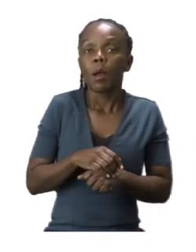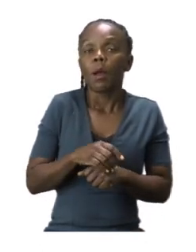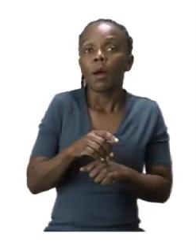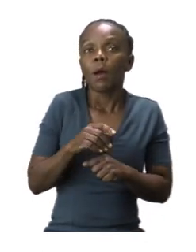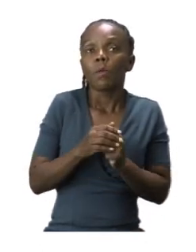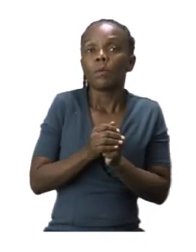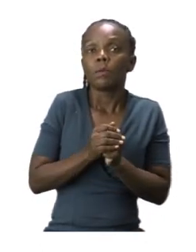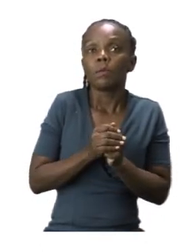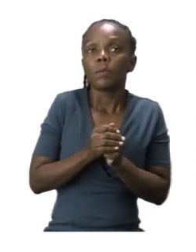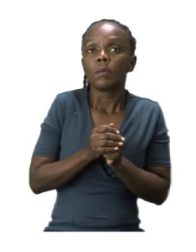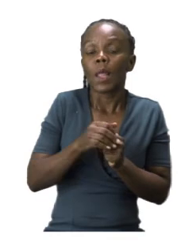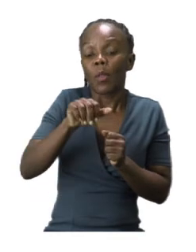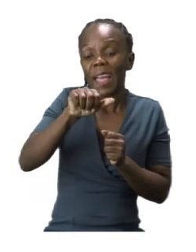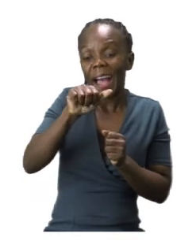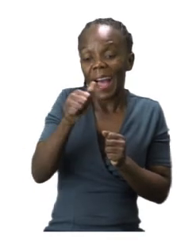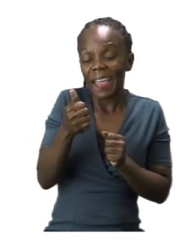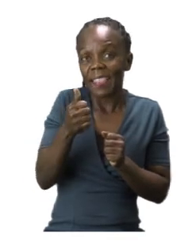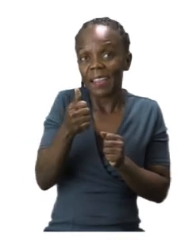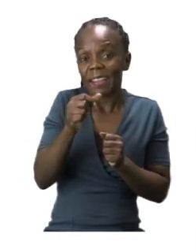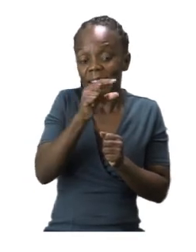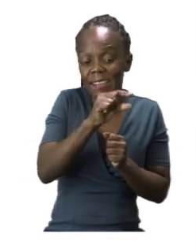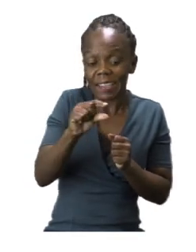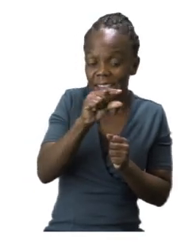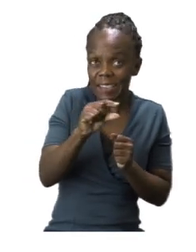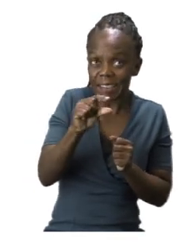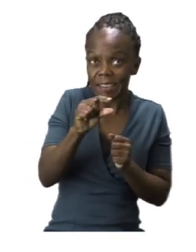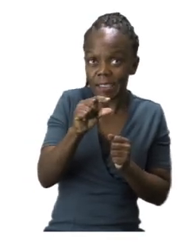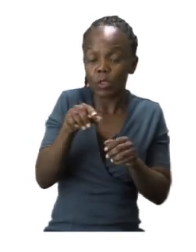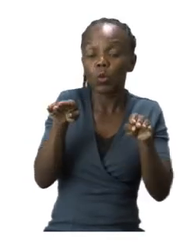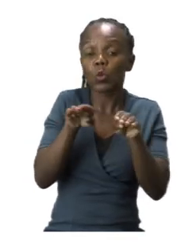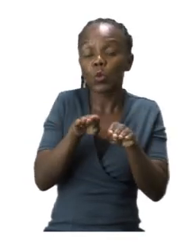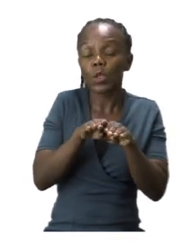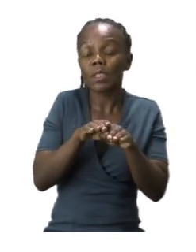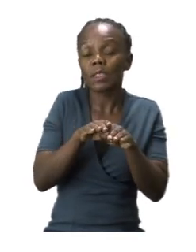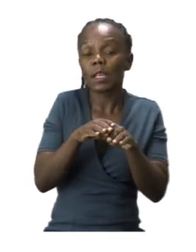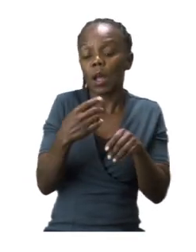these by yourself. Make sure that you read about the